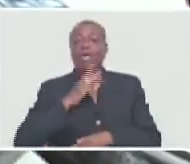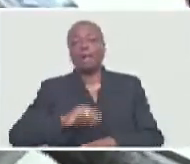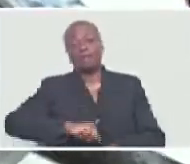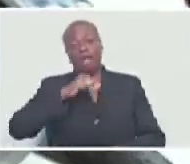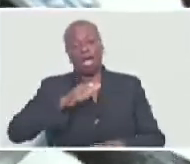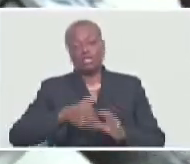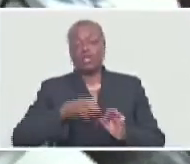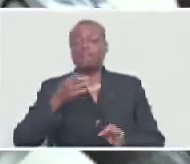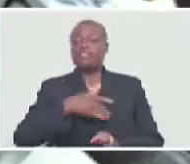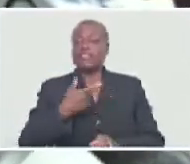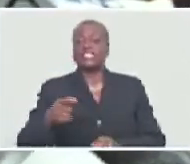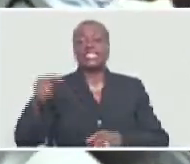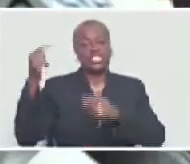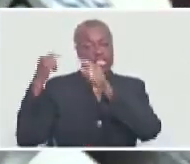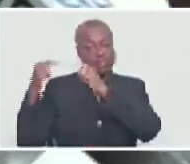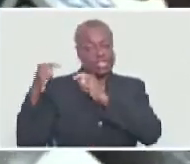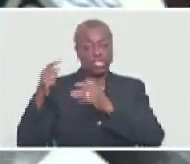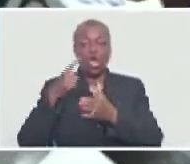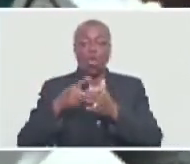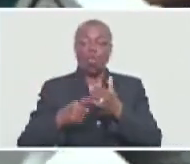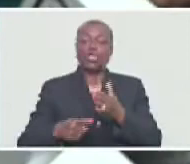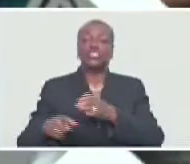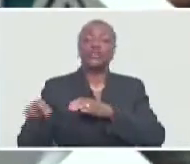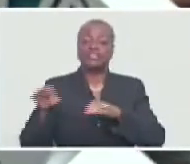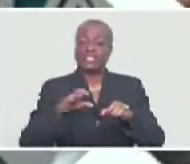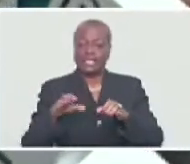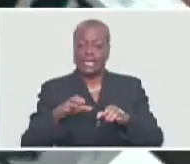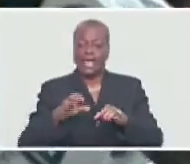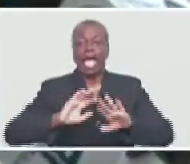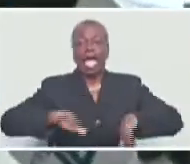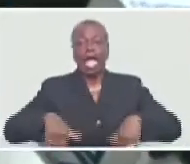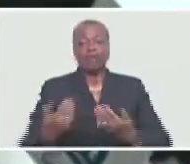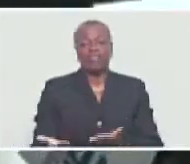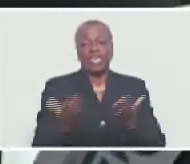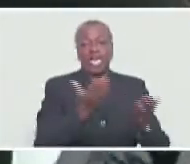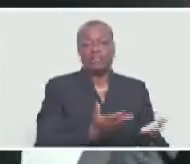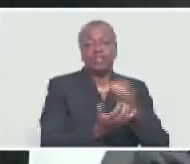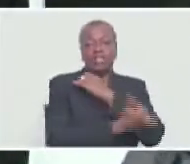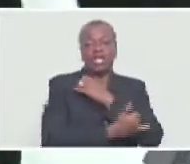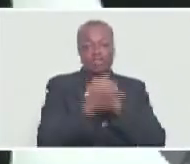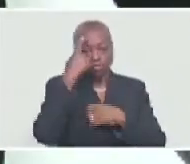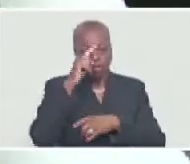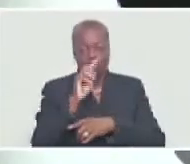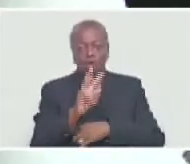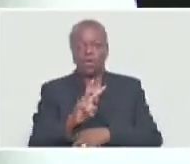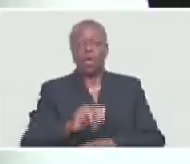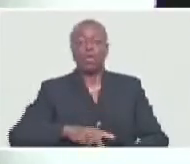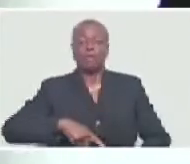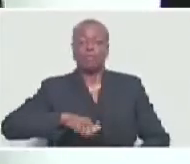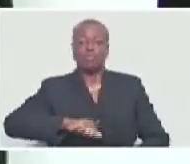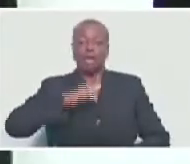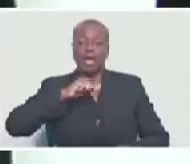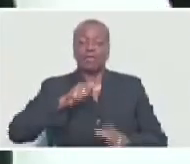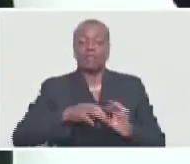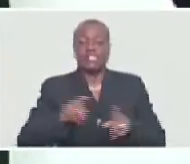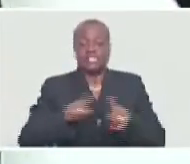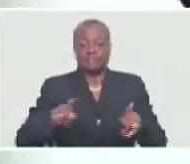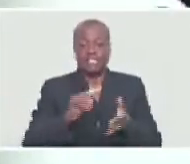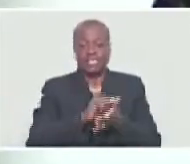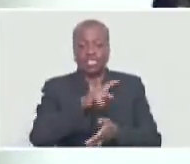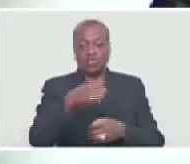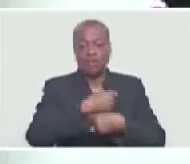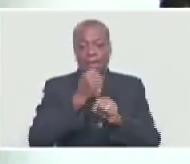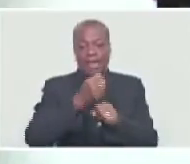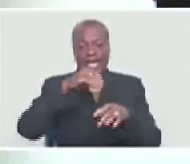generation. We're proud of what you have accomplished. We're proud of how you've carried the country forward. We're proud of what the difference that you've made